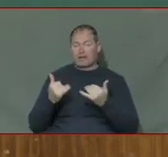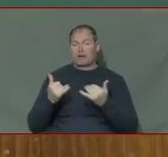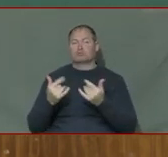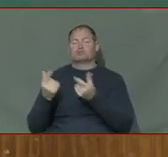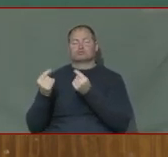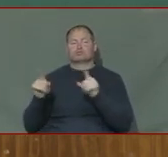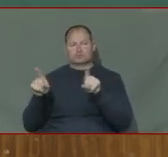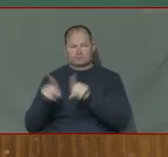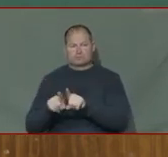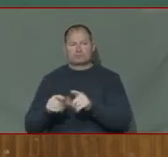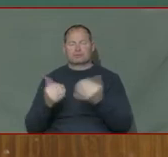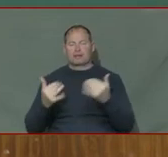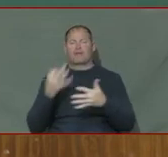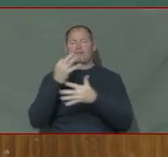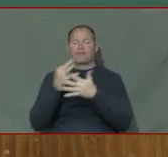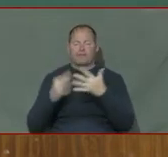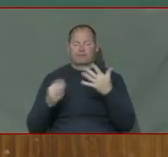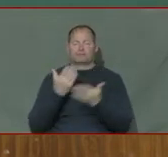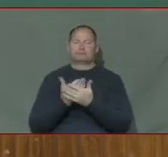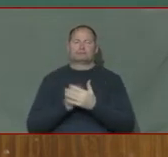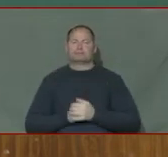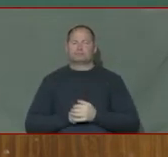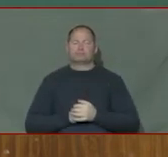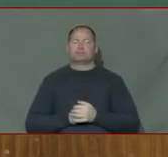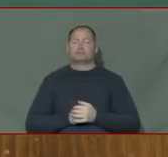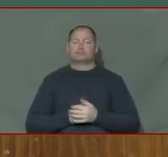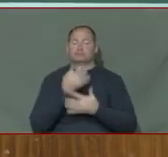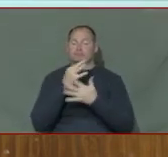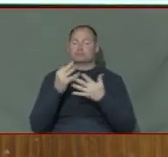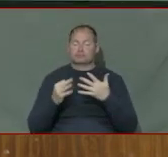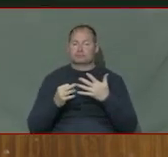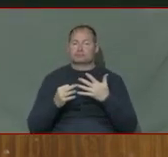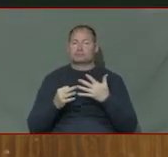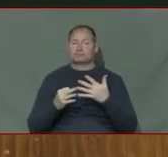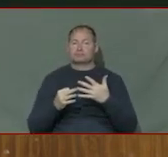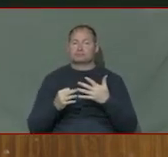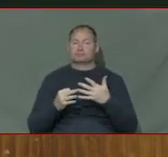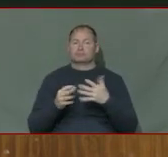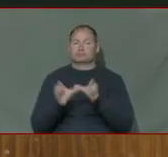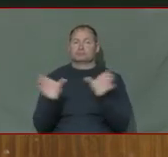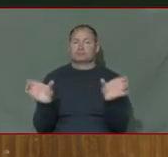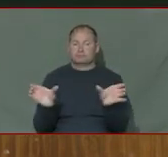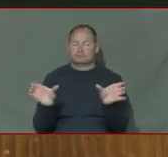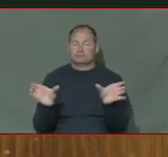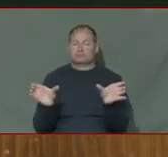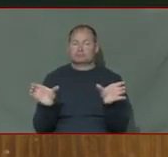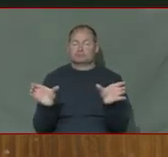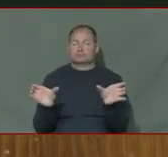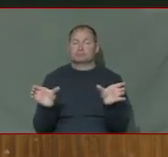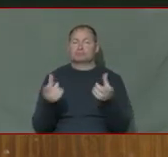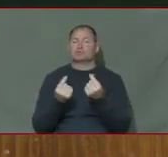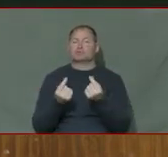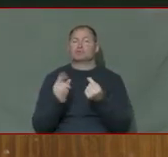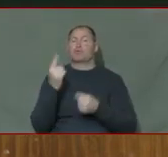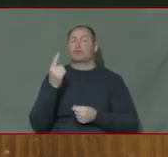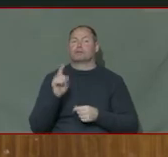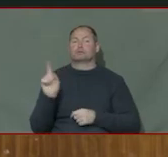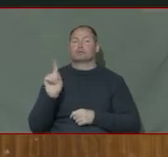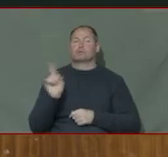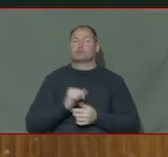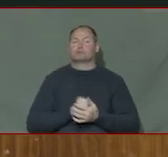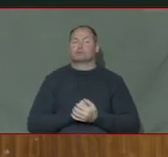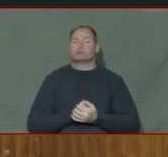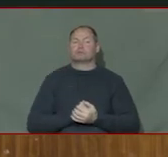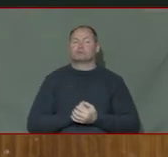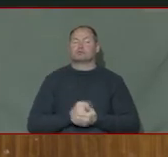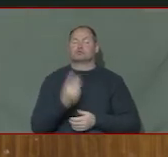I can factorize that. The first step in factorization is the highest common factor, which is 2x. What am I left with?